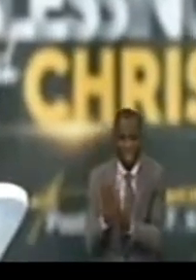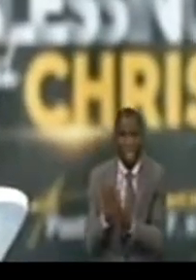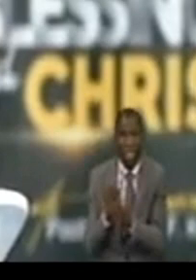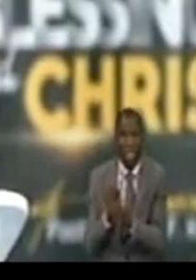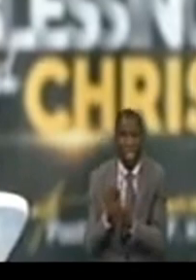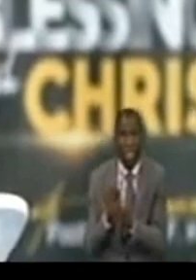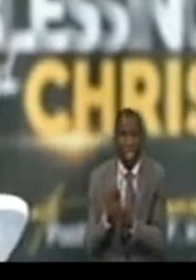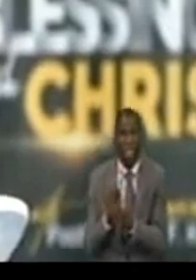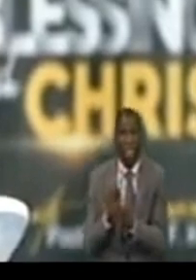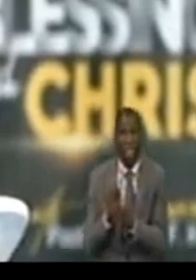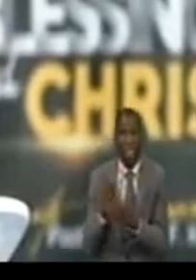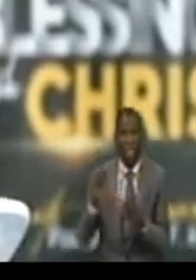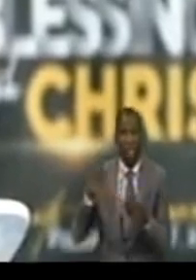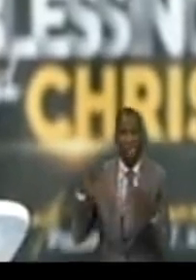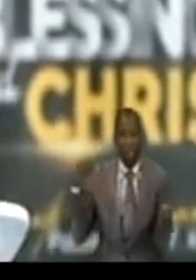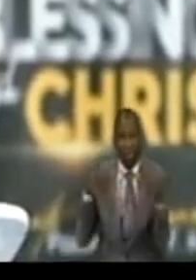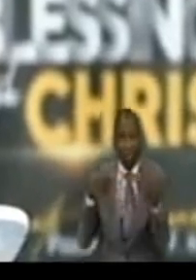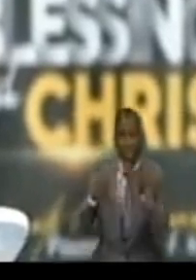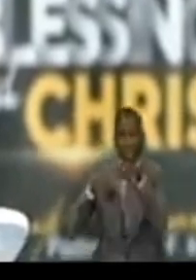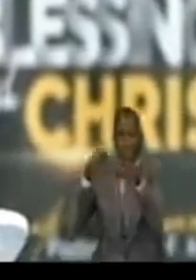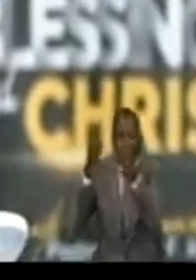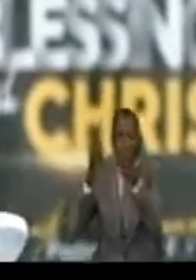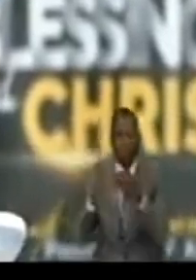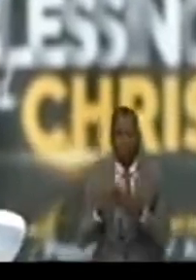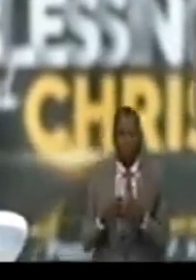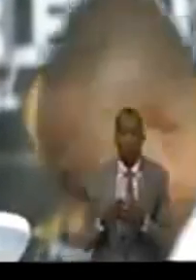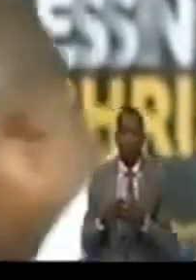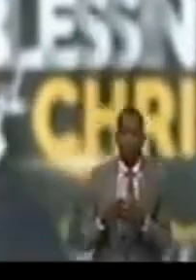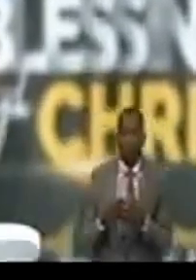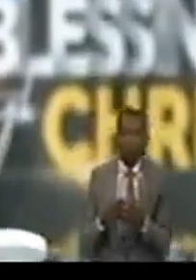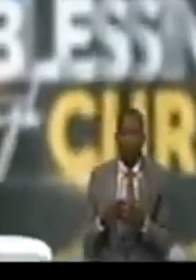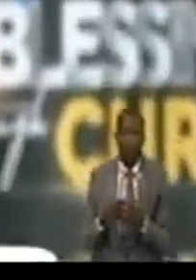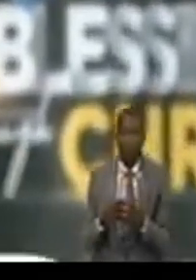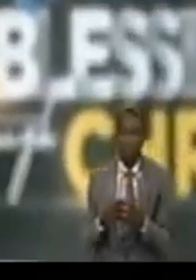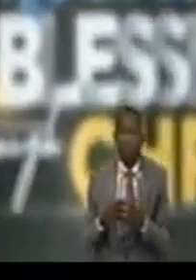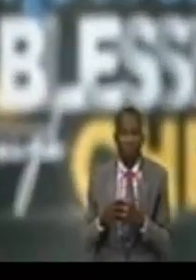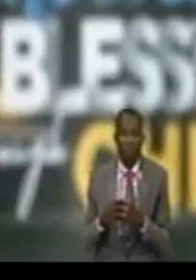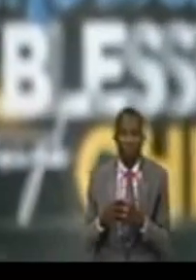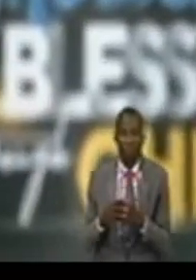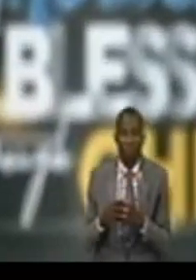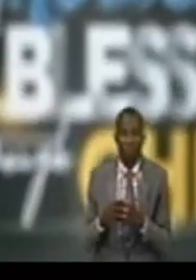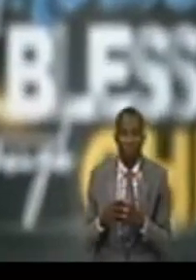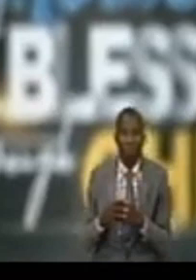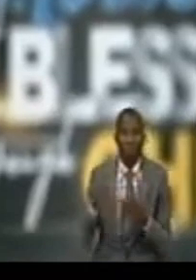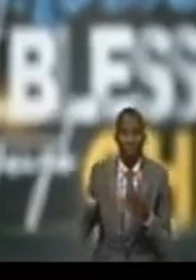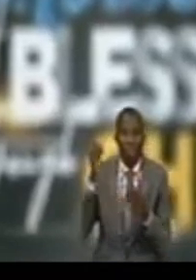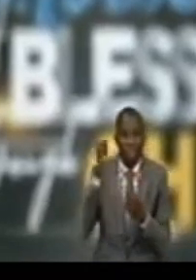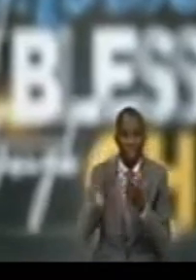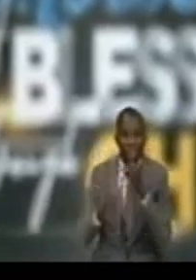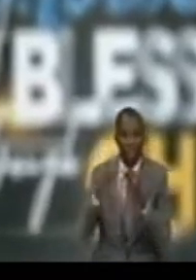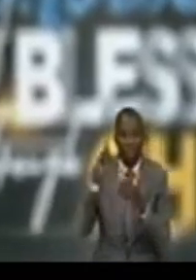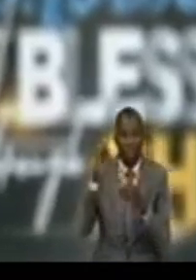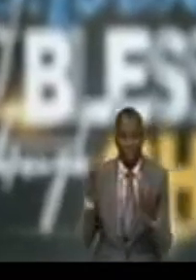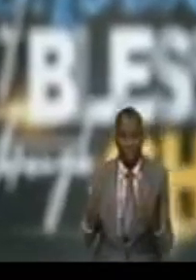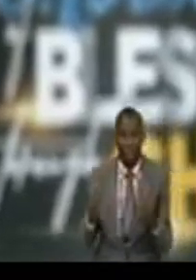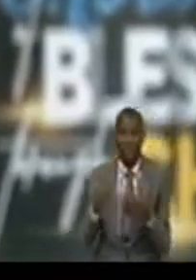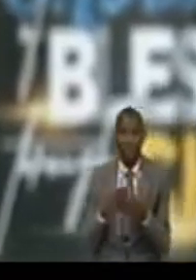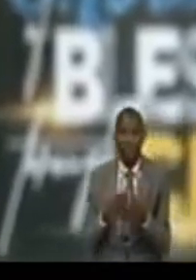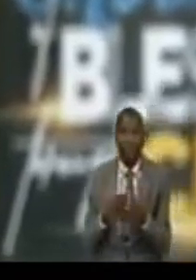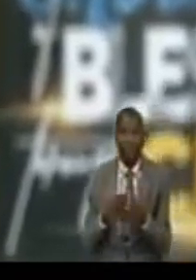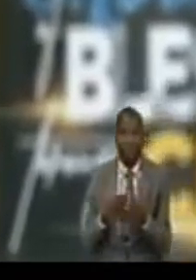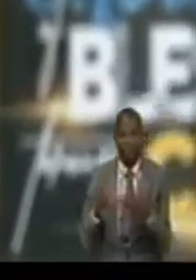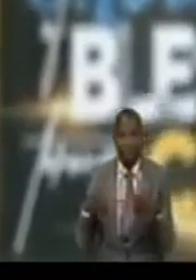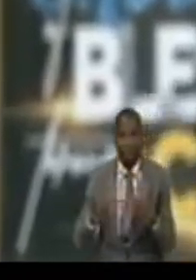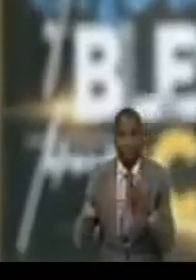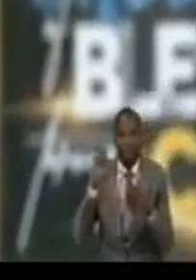gone. Now she is free. We'll listen to the last now. Please be very brief. Why the choir